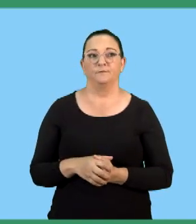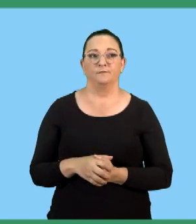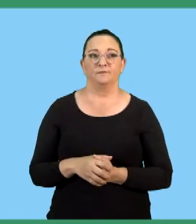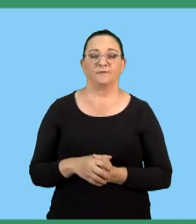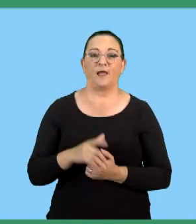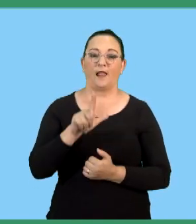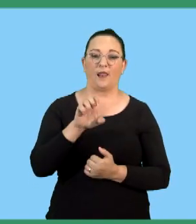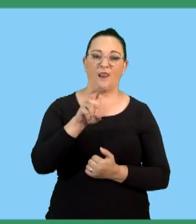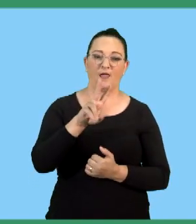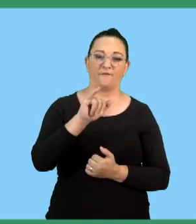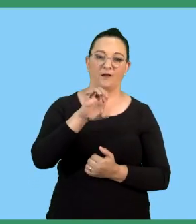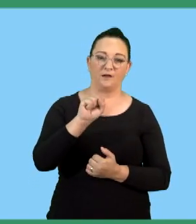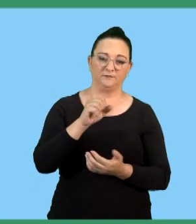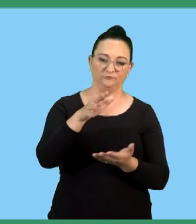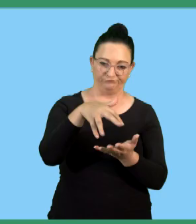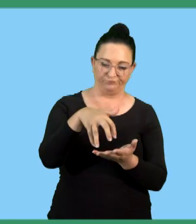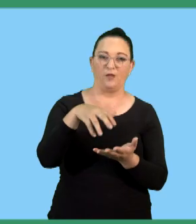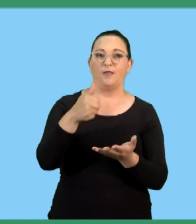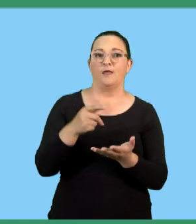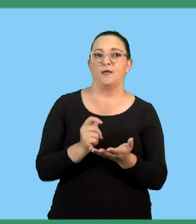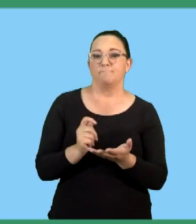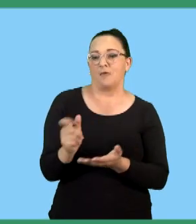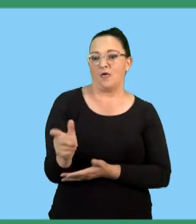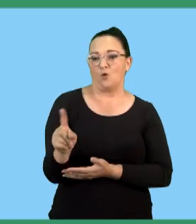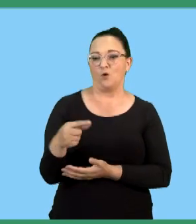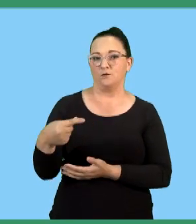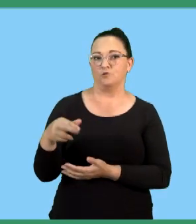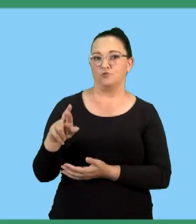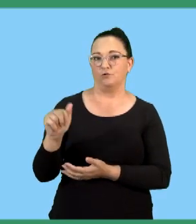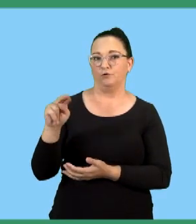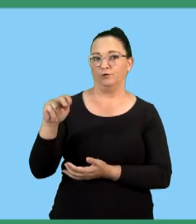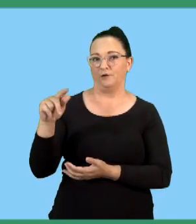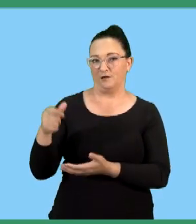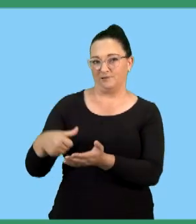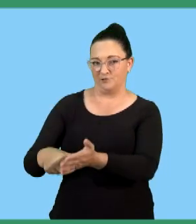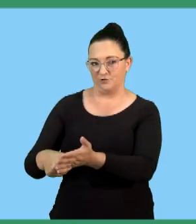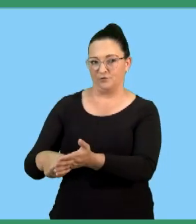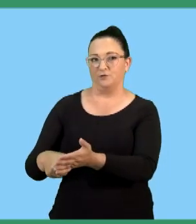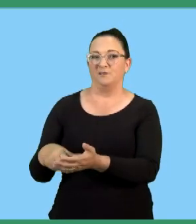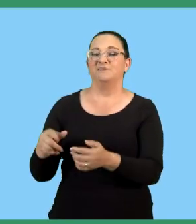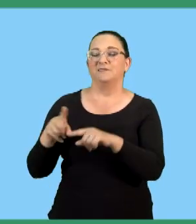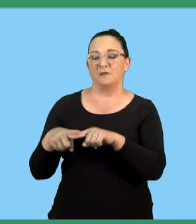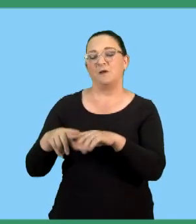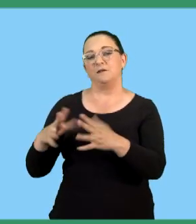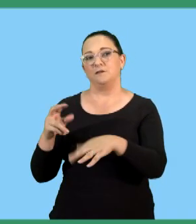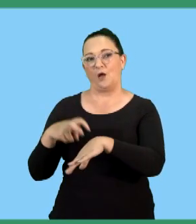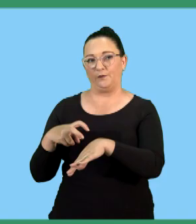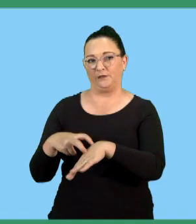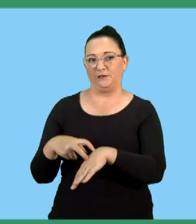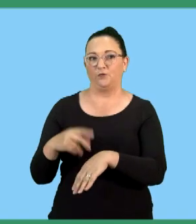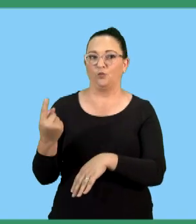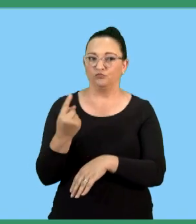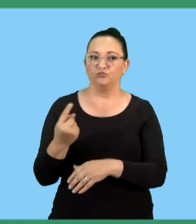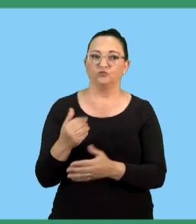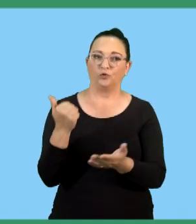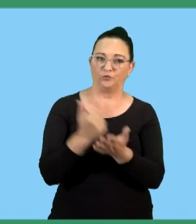collect levies and pay out the grants as required, to provide accreditation for skills